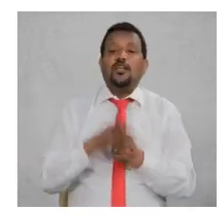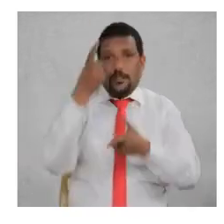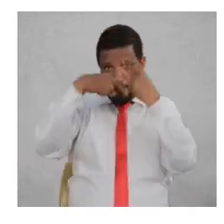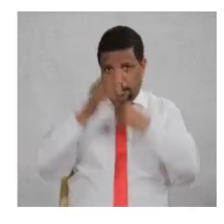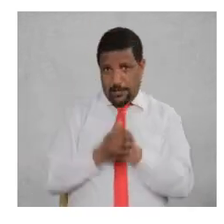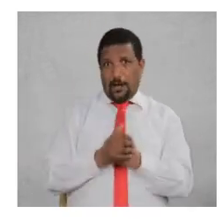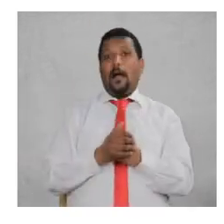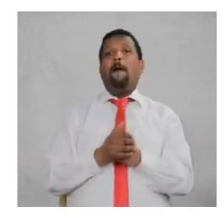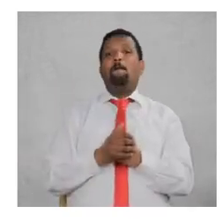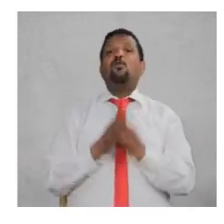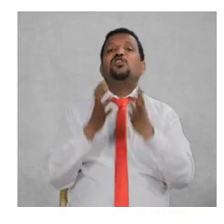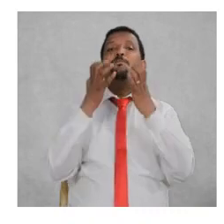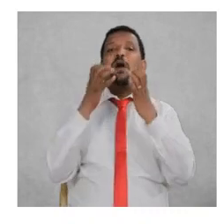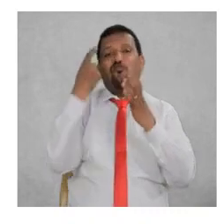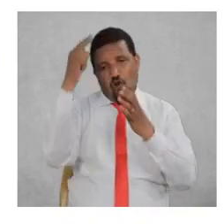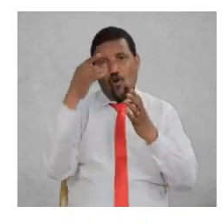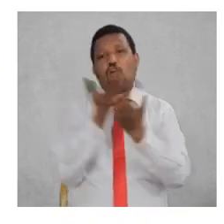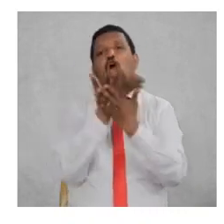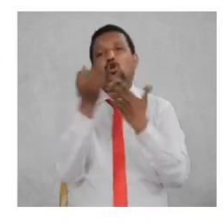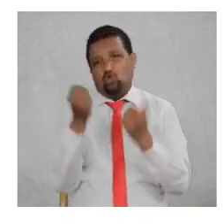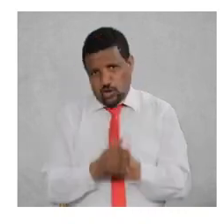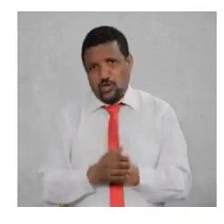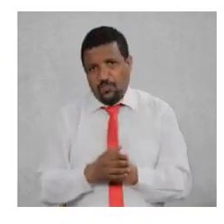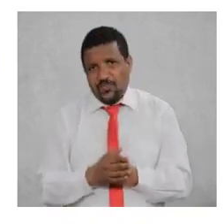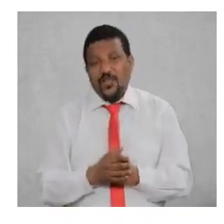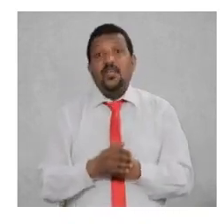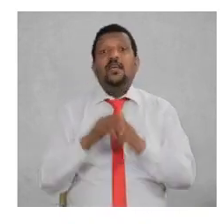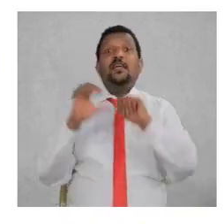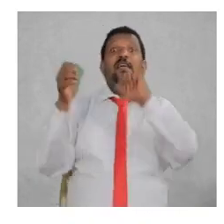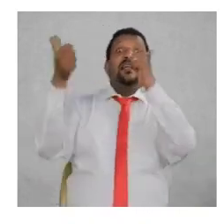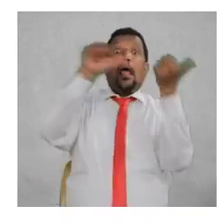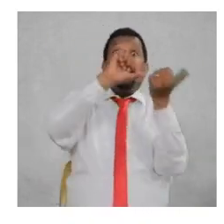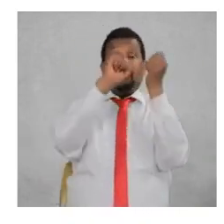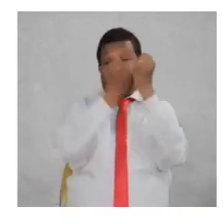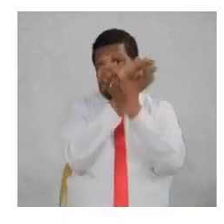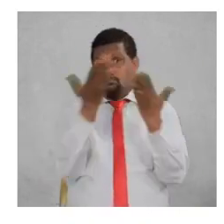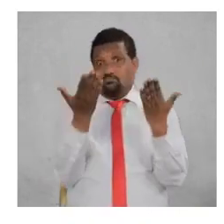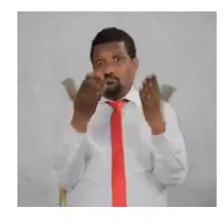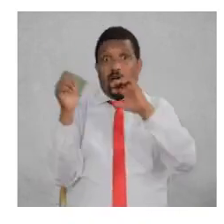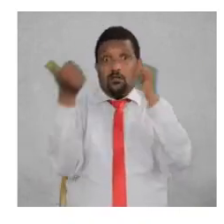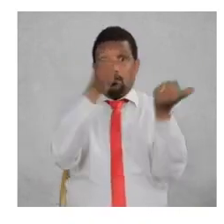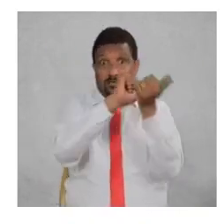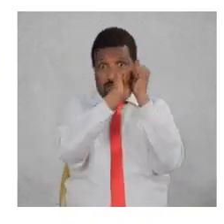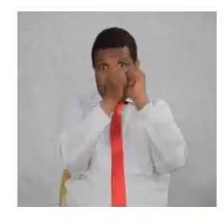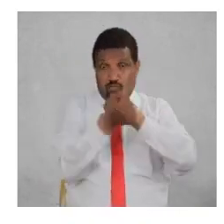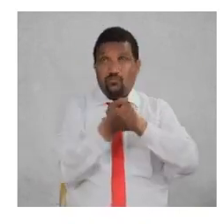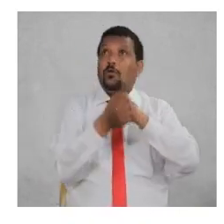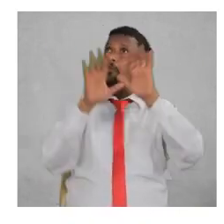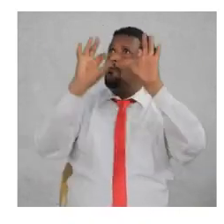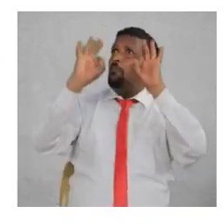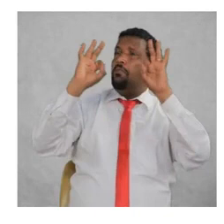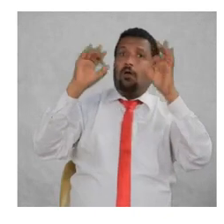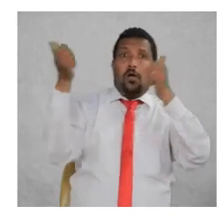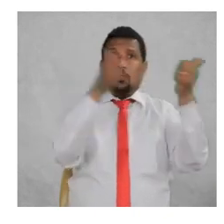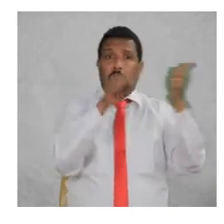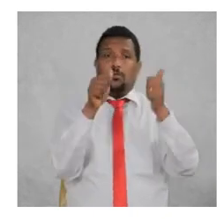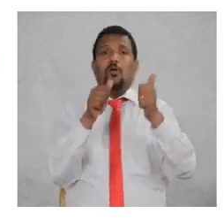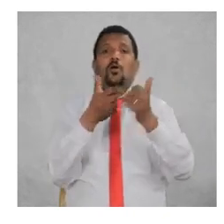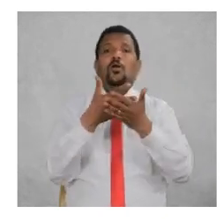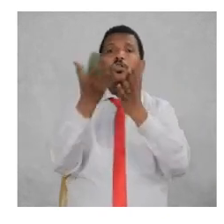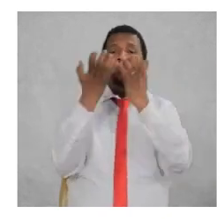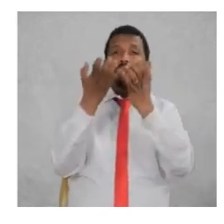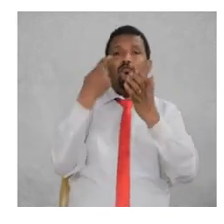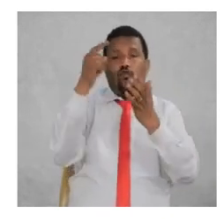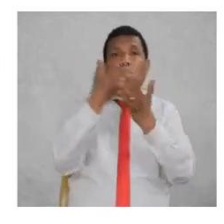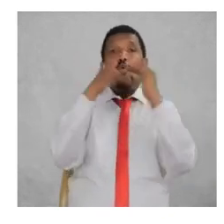the demand for a good. Climate is another determinant. If there is good climate, then the demand for a